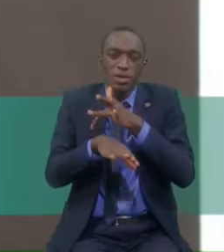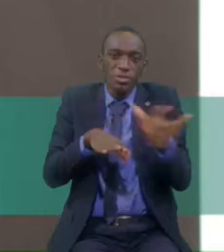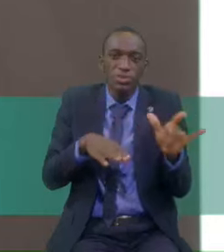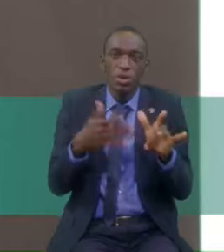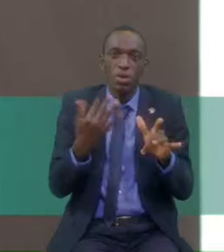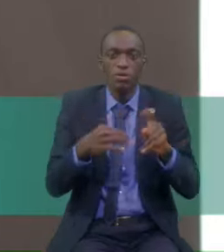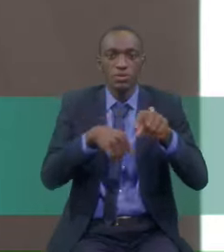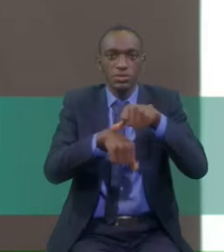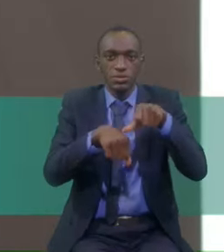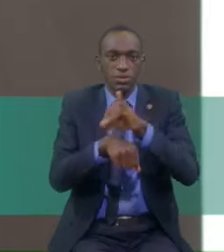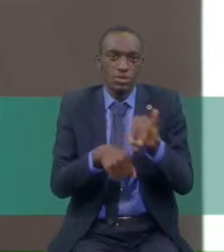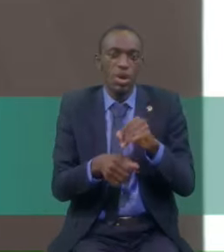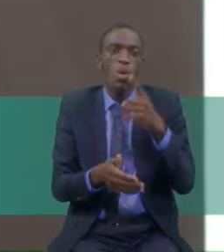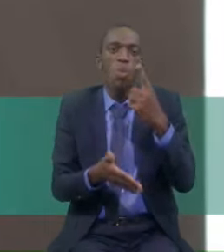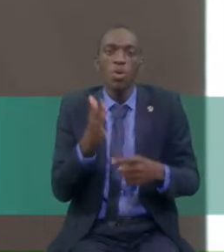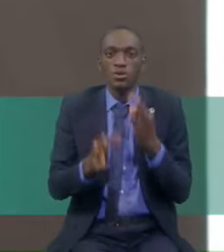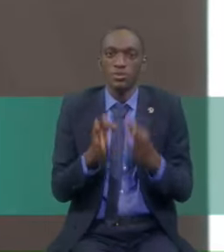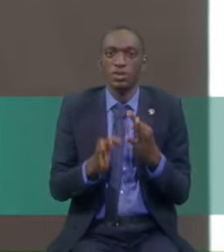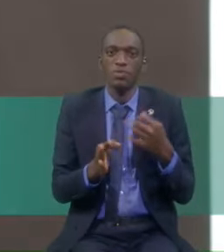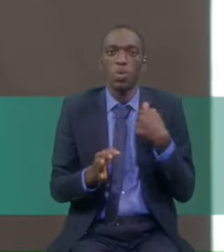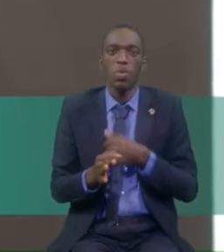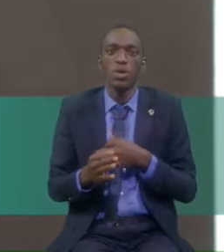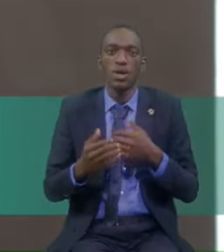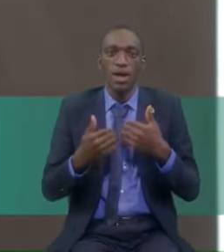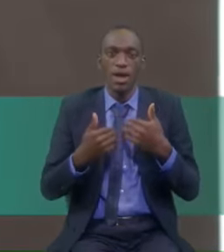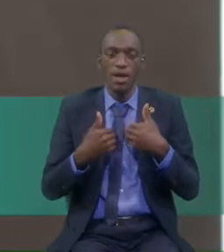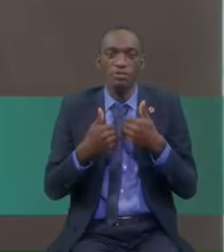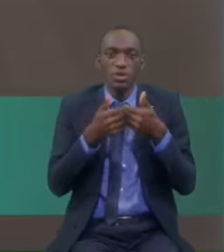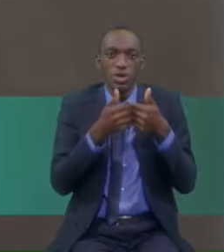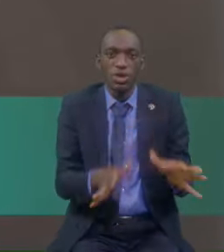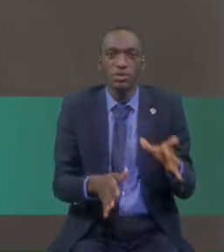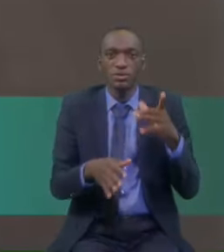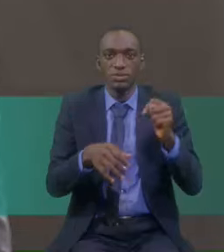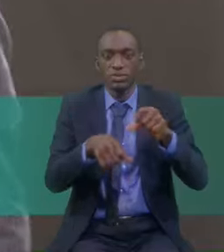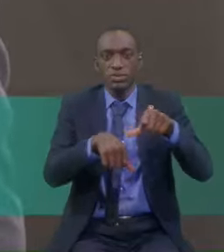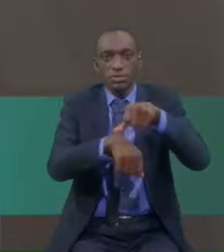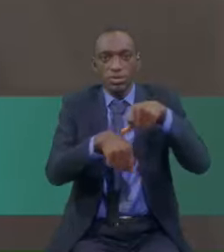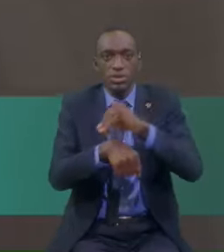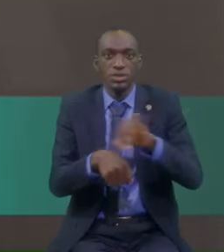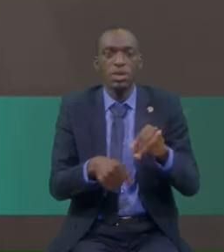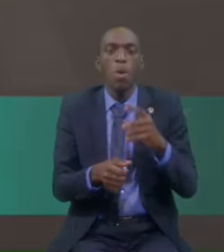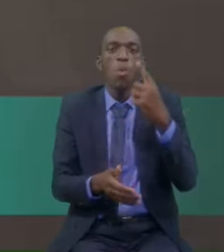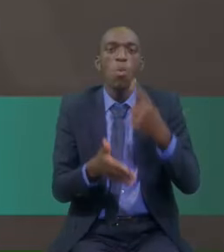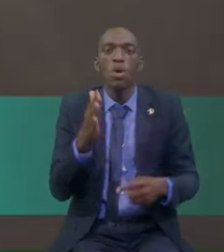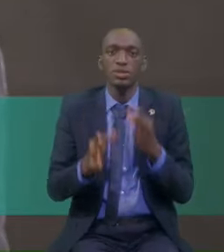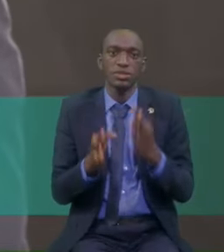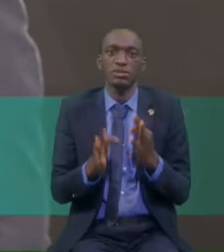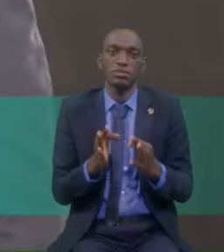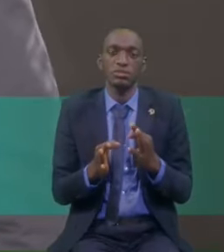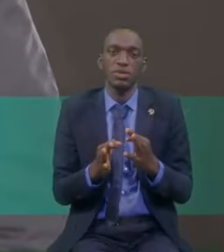if we're deprived of the anointing? No, what if, because of